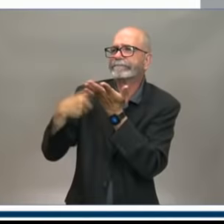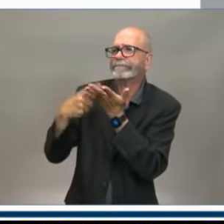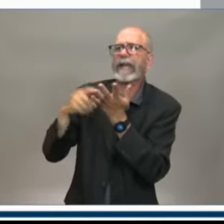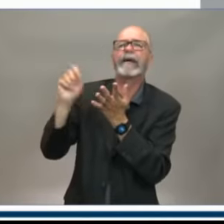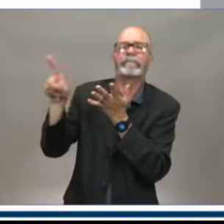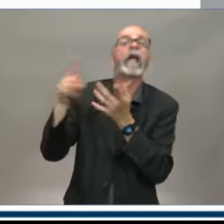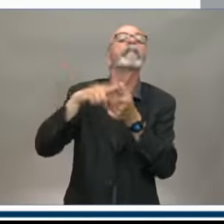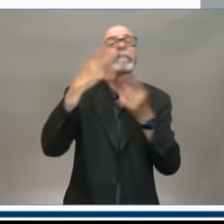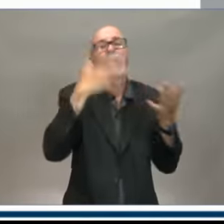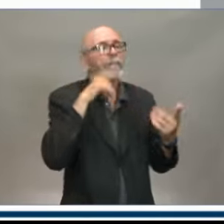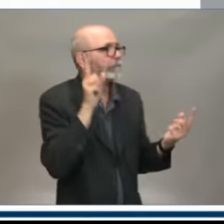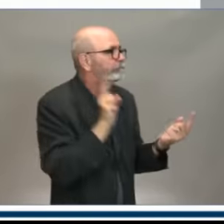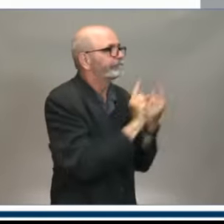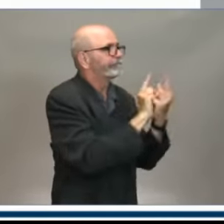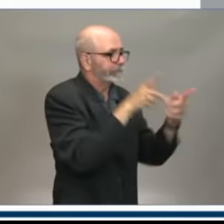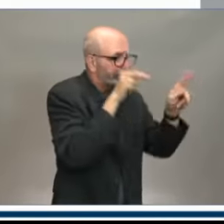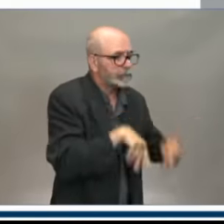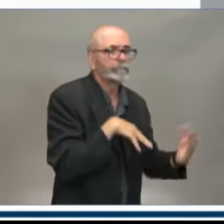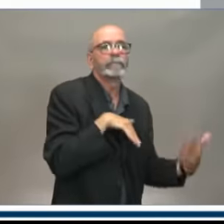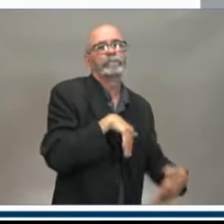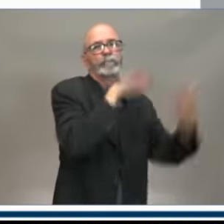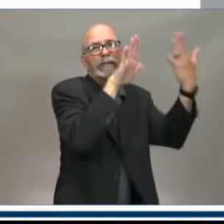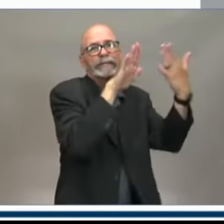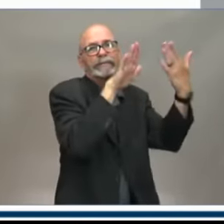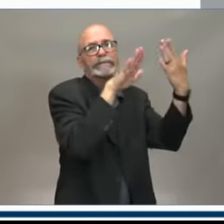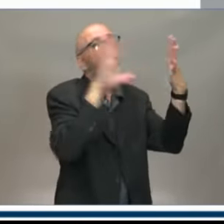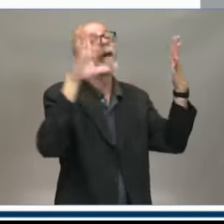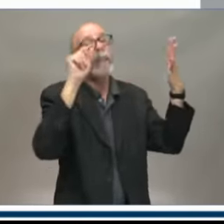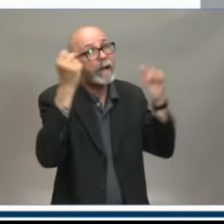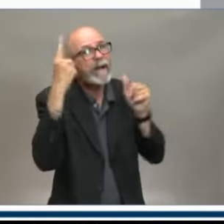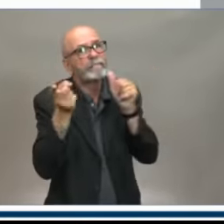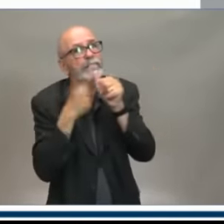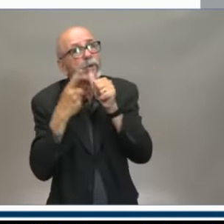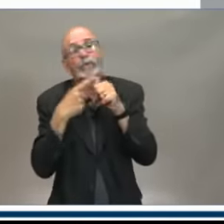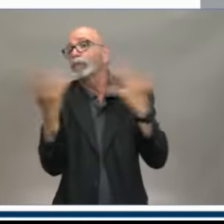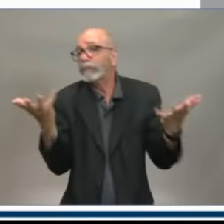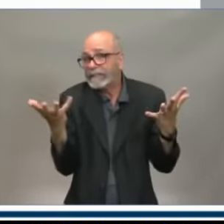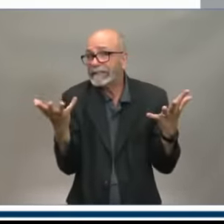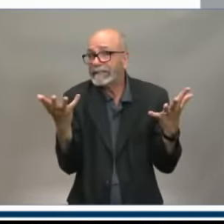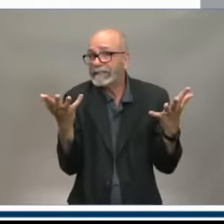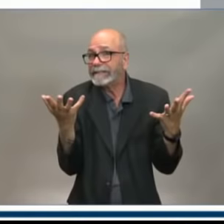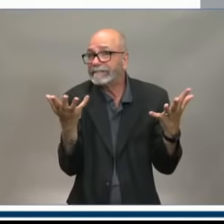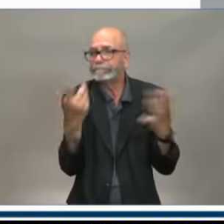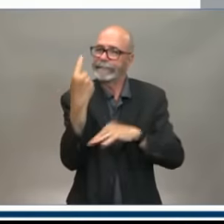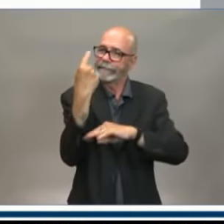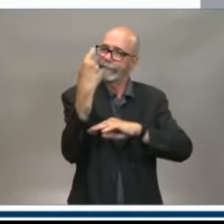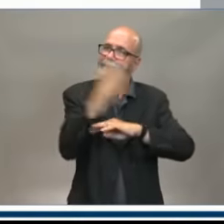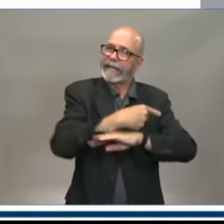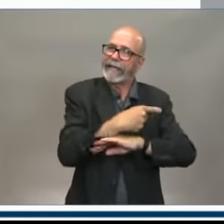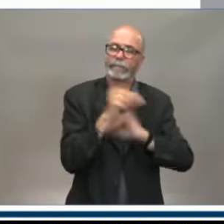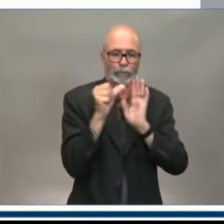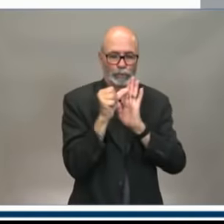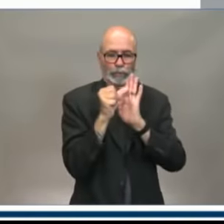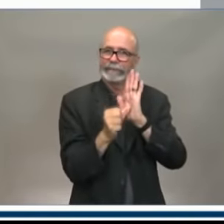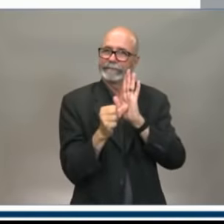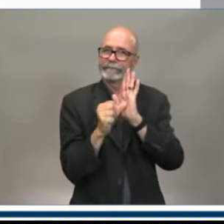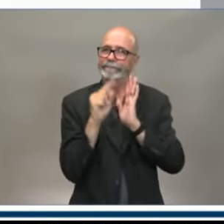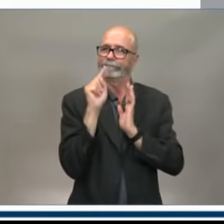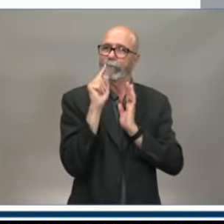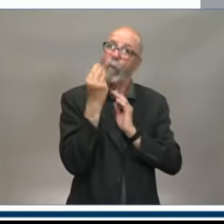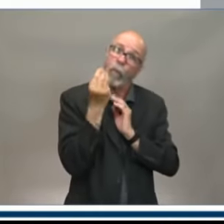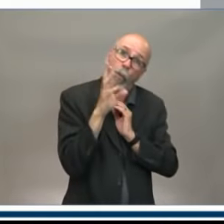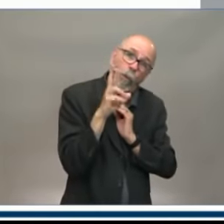with our hospital care. So we're starting with we have to start somewhere, knowing that there's lots of needs that we have to try to move